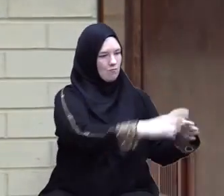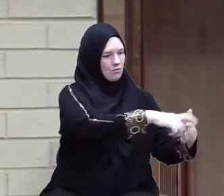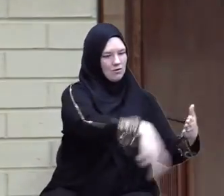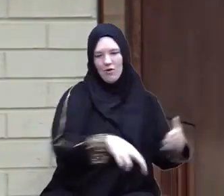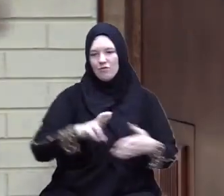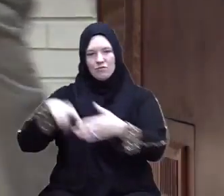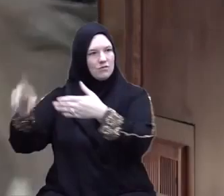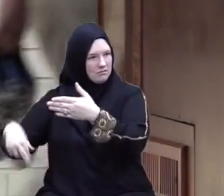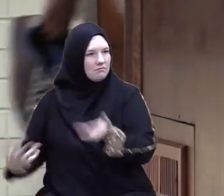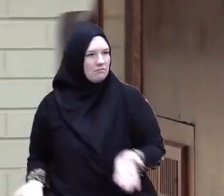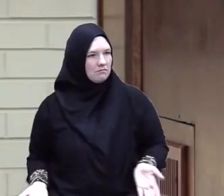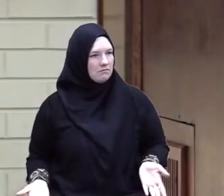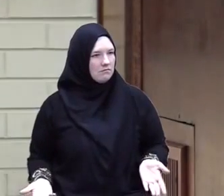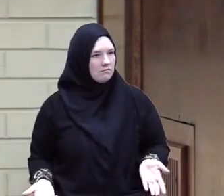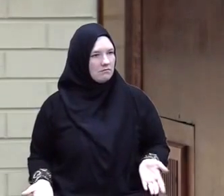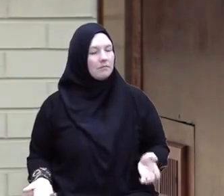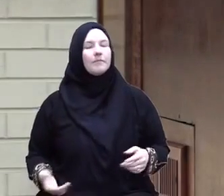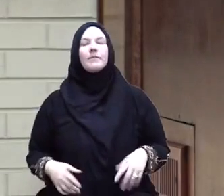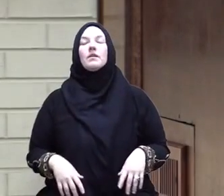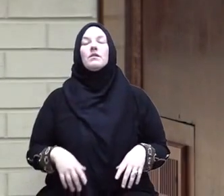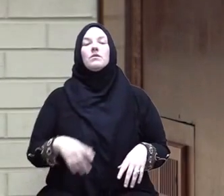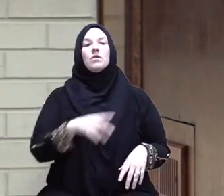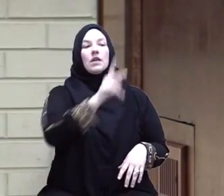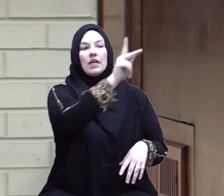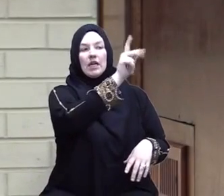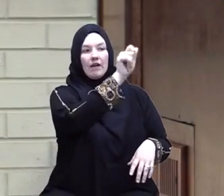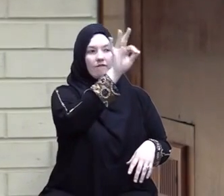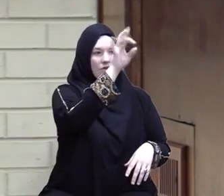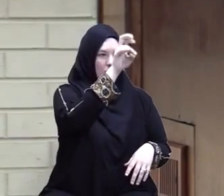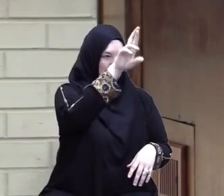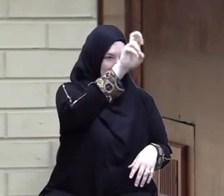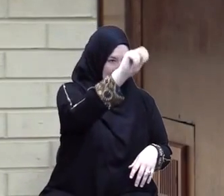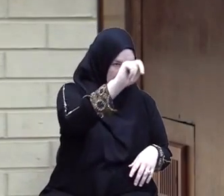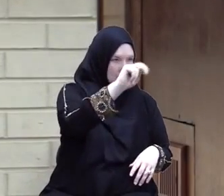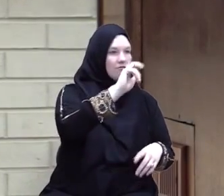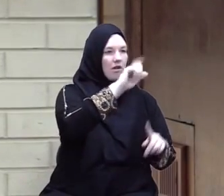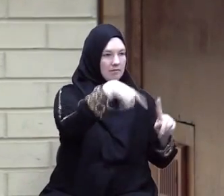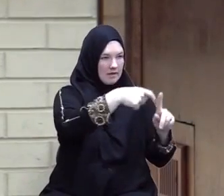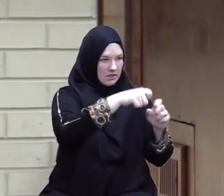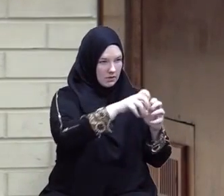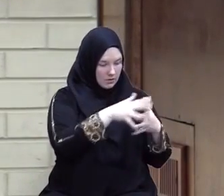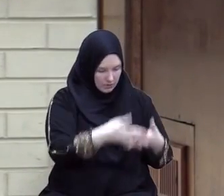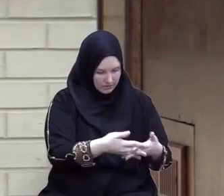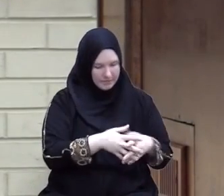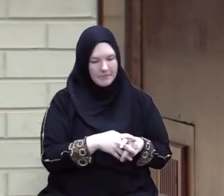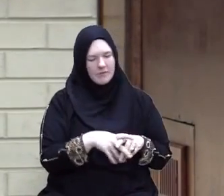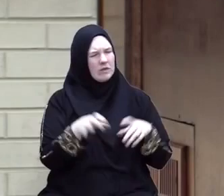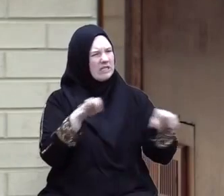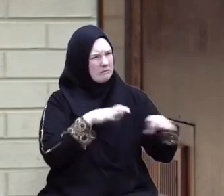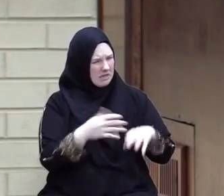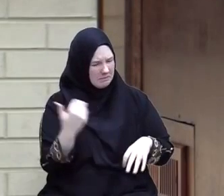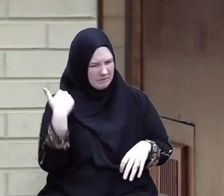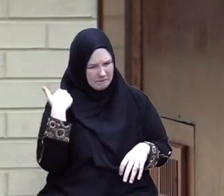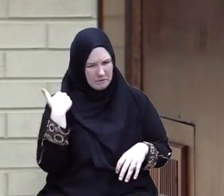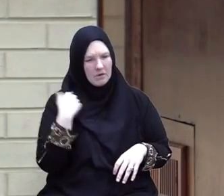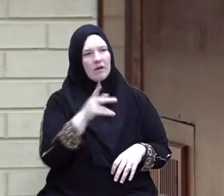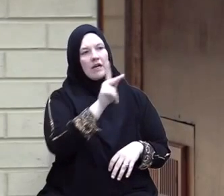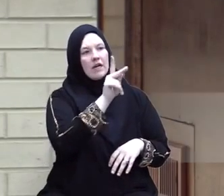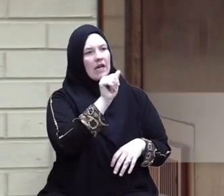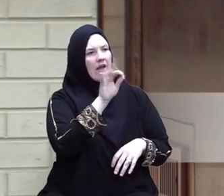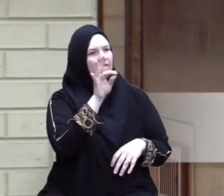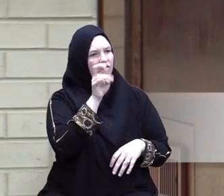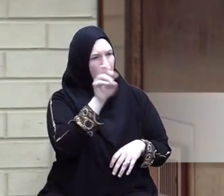choice. So the kafirin, as described here in the Quran, and we explained before, that the